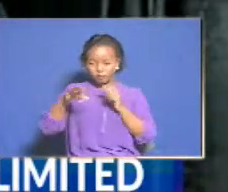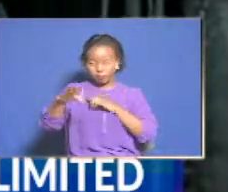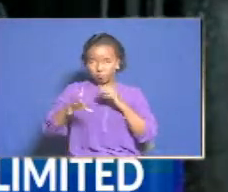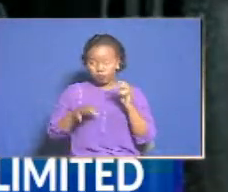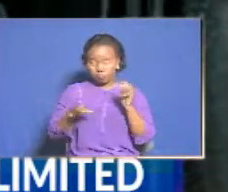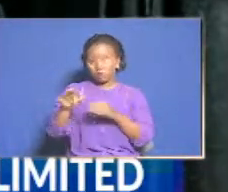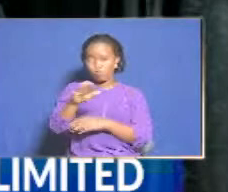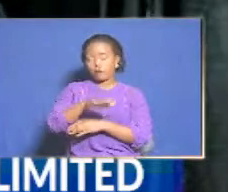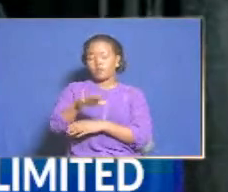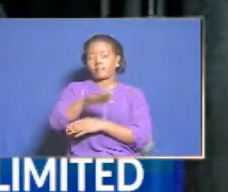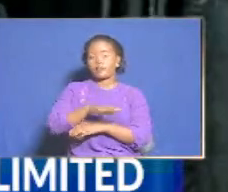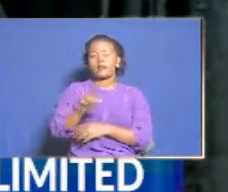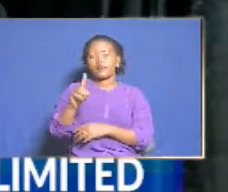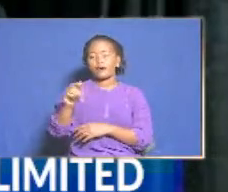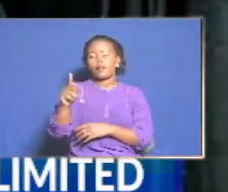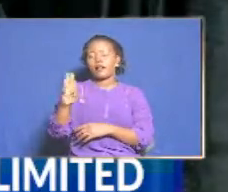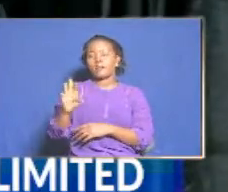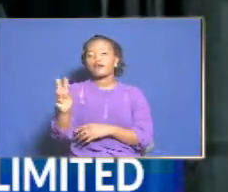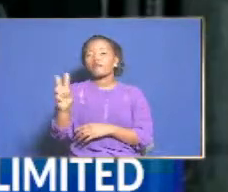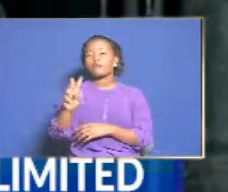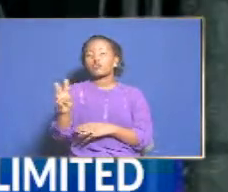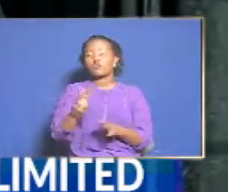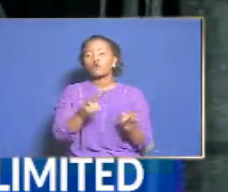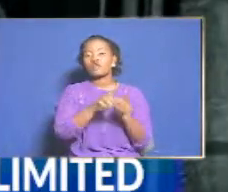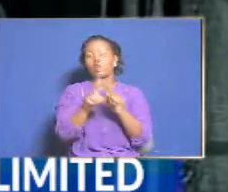Victoria. And indeed,